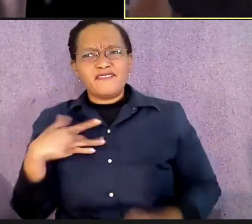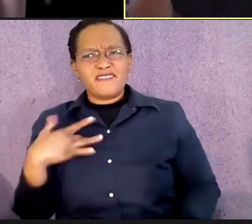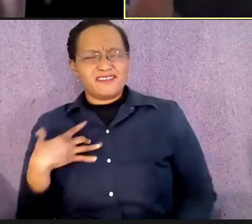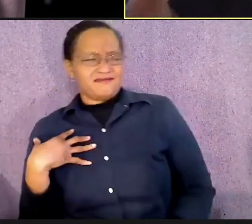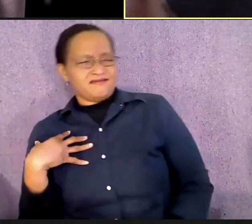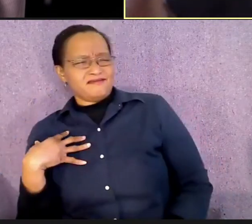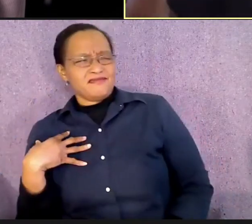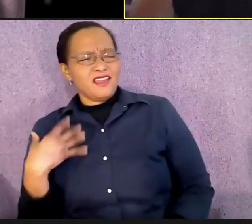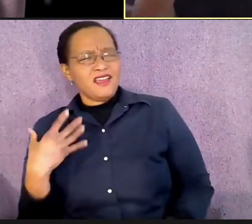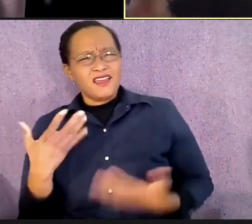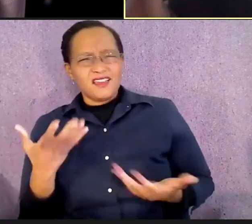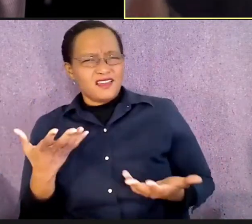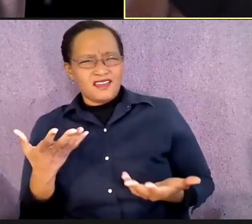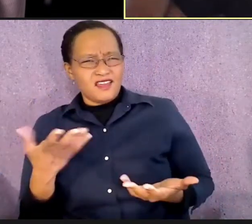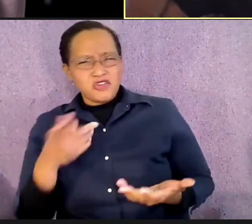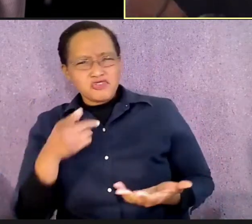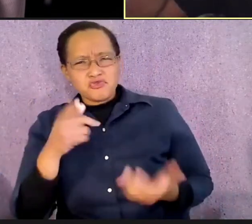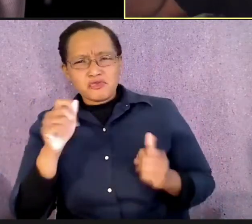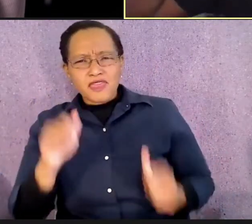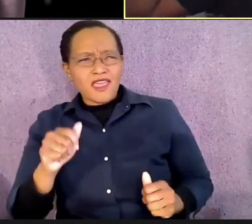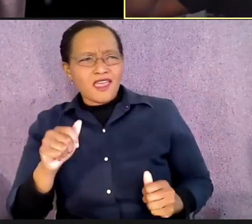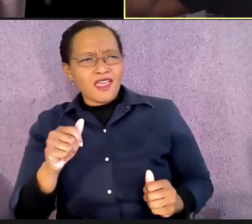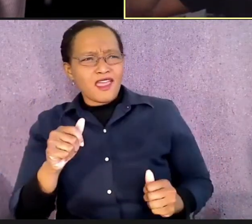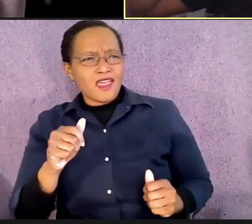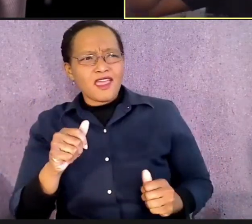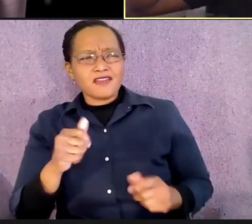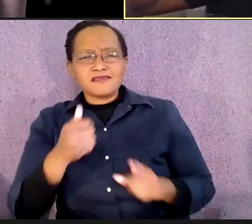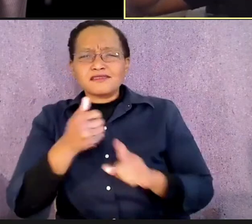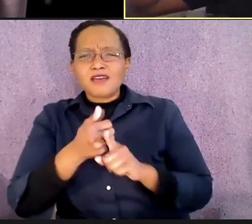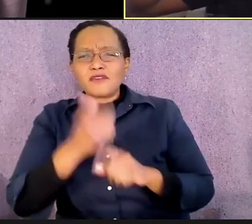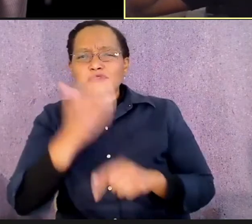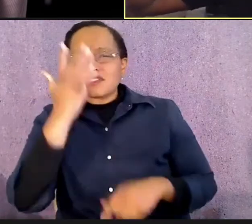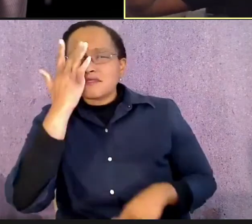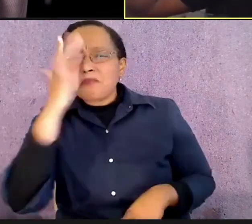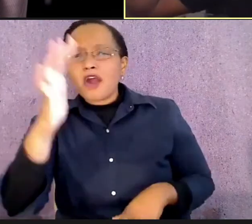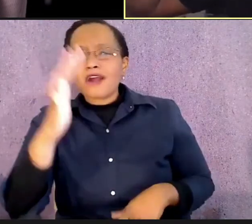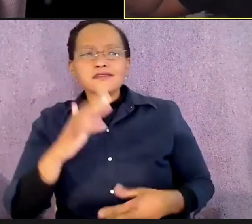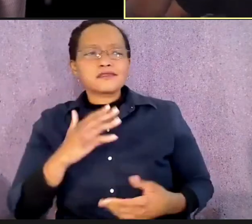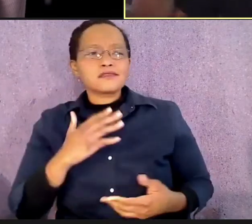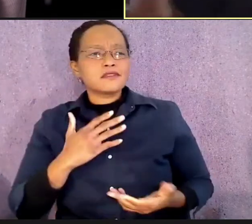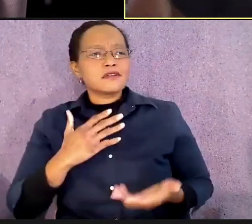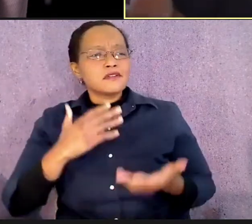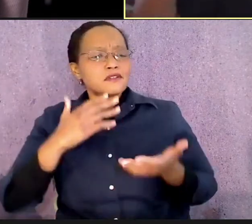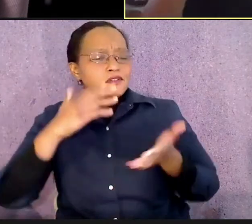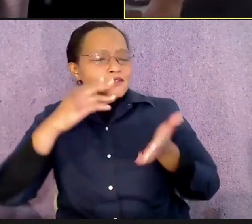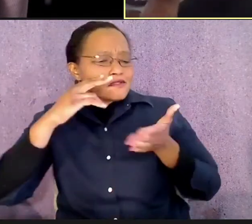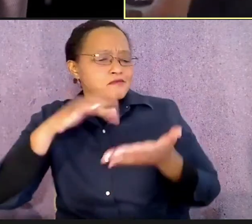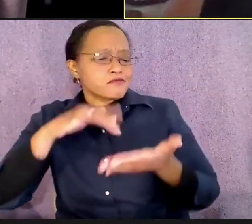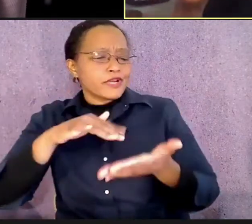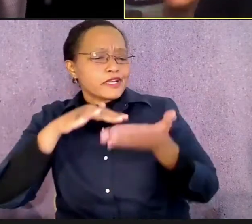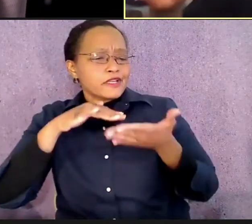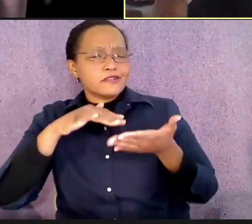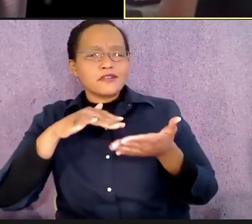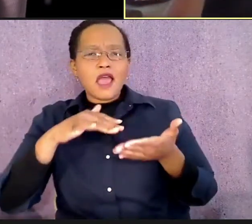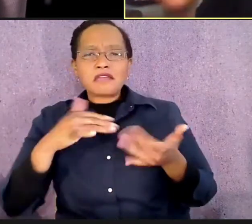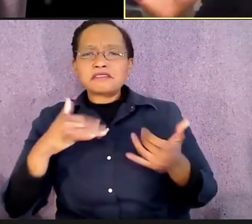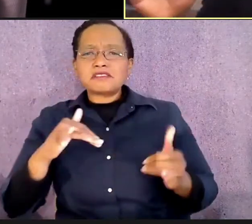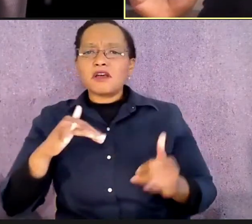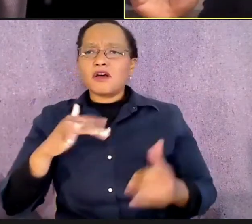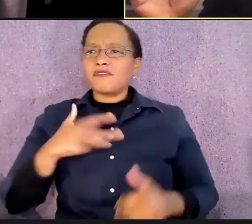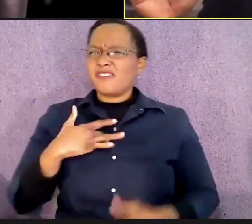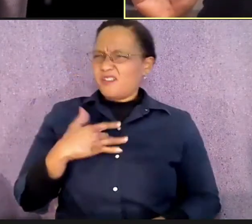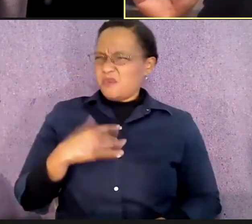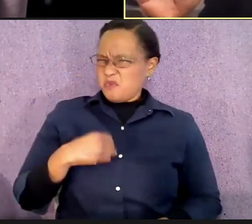you can be a smart, intelligent, well-read, studied person and still not understand that white supremacy is a